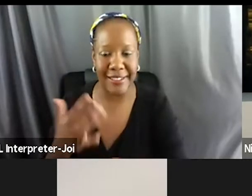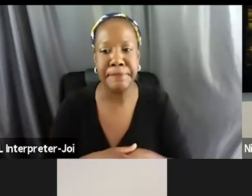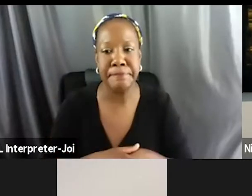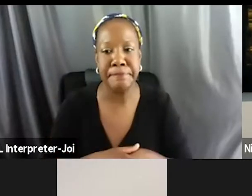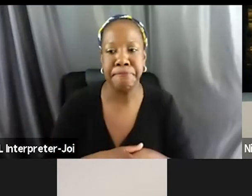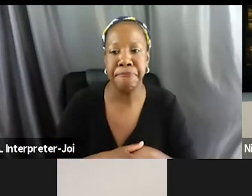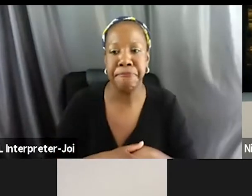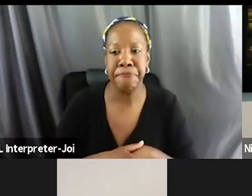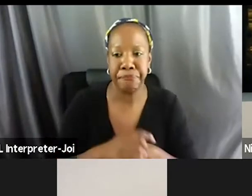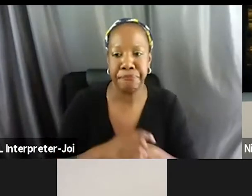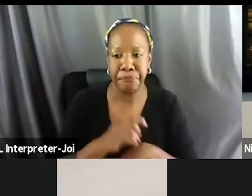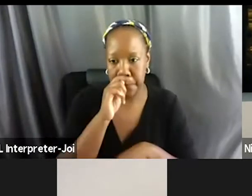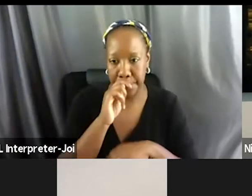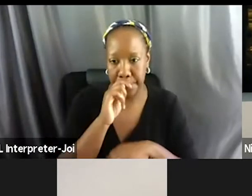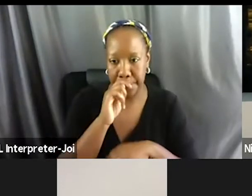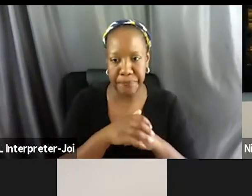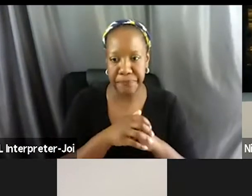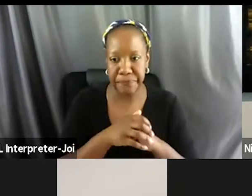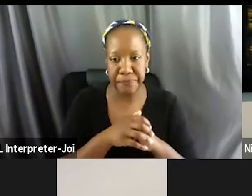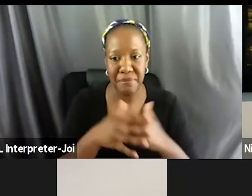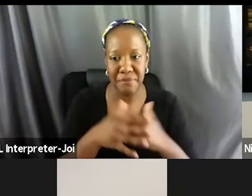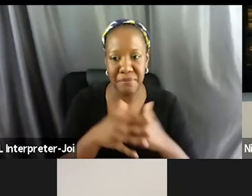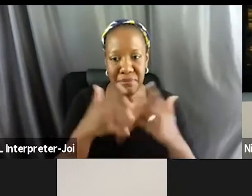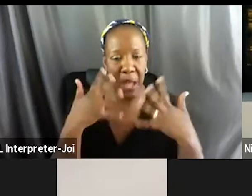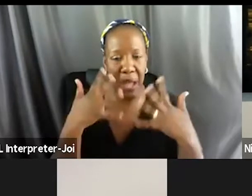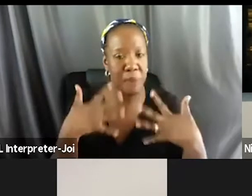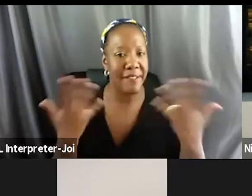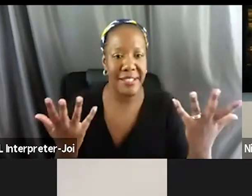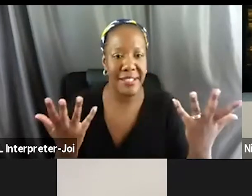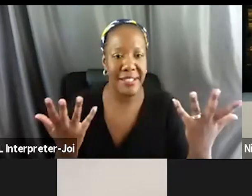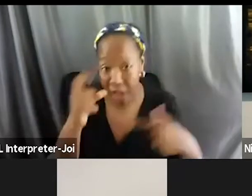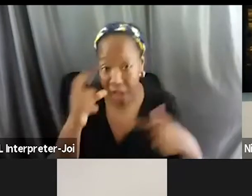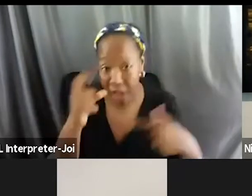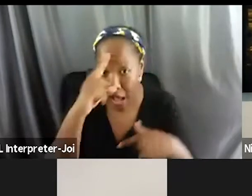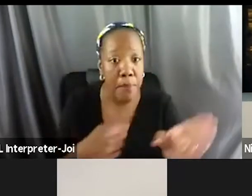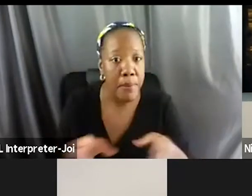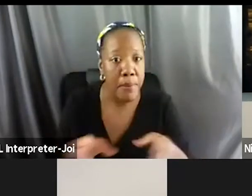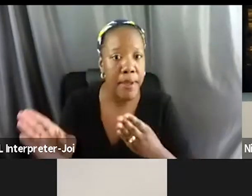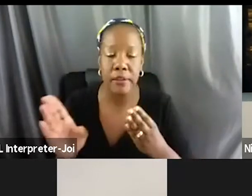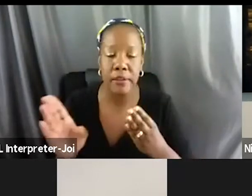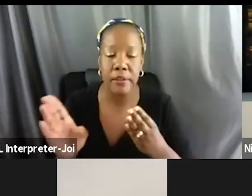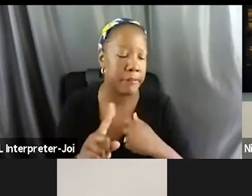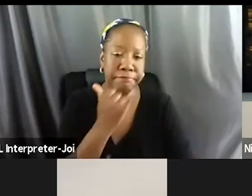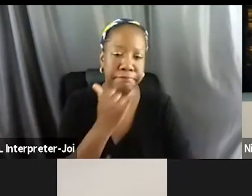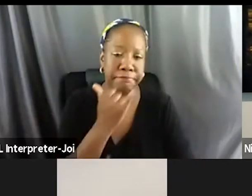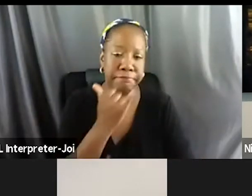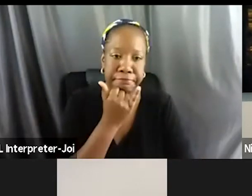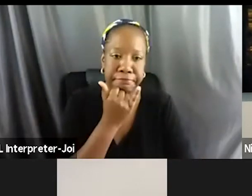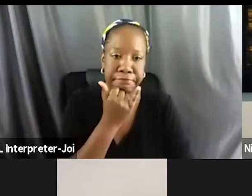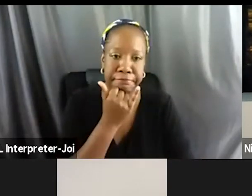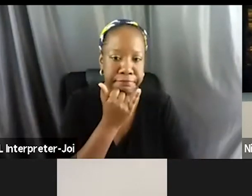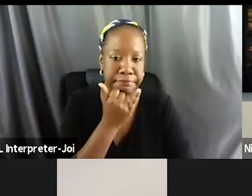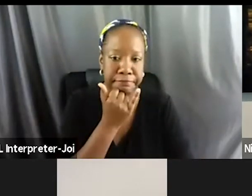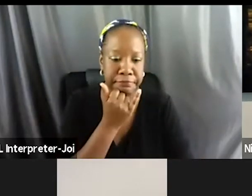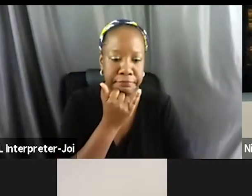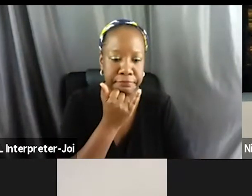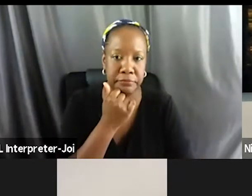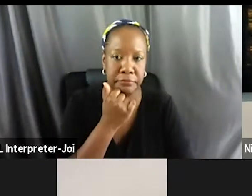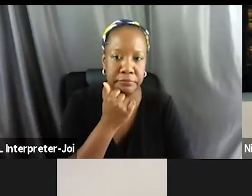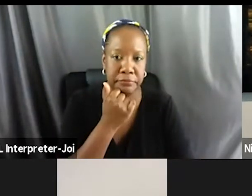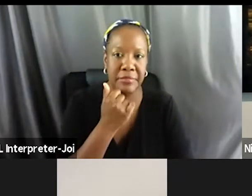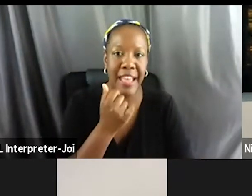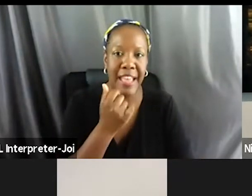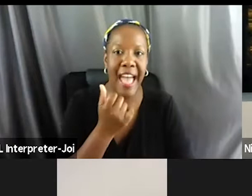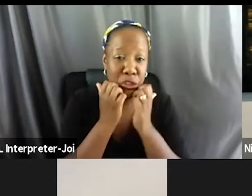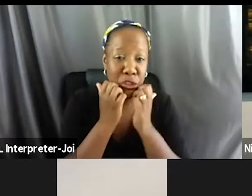I was like devastated. I totally thought I was prepared for it, and I just wasn't. Tears, I screamed, and